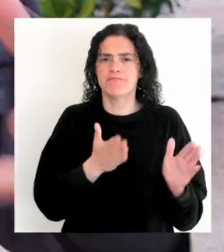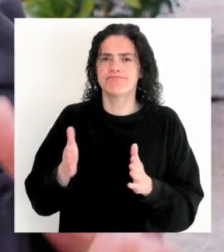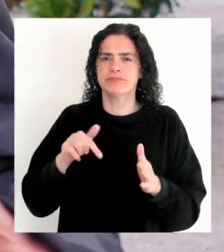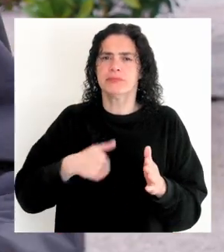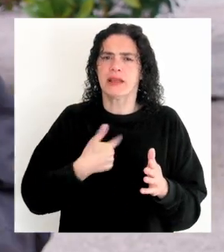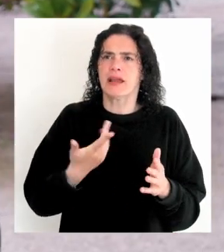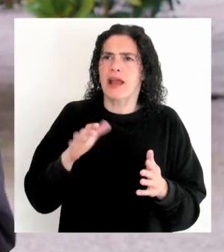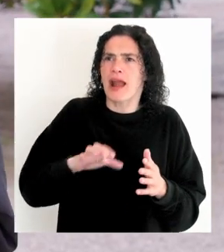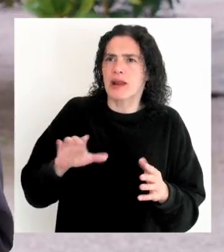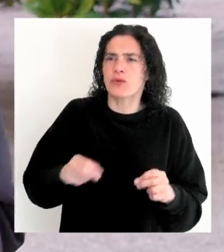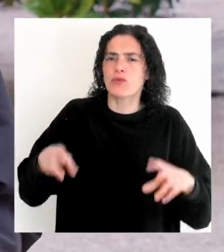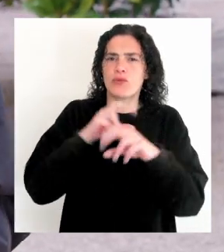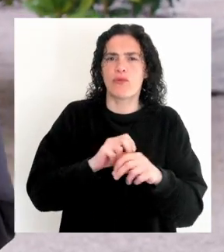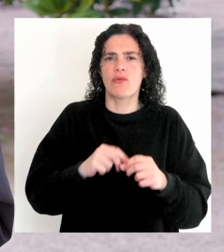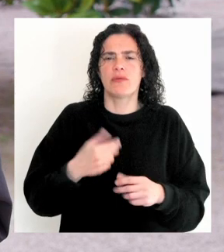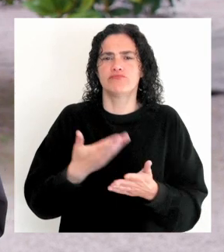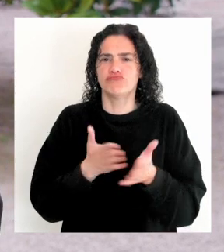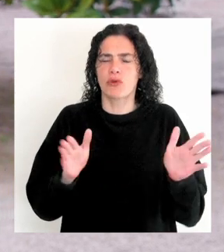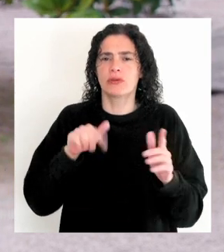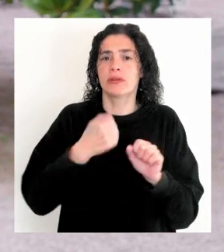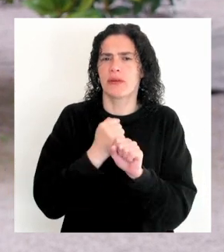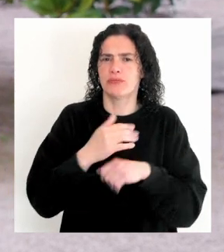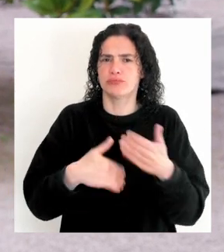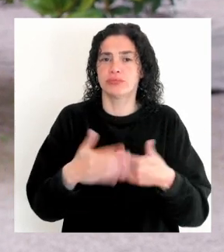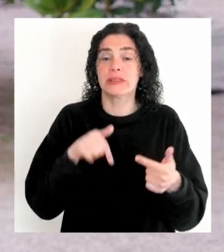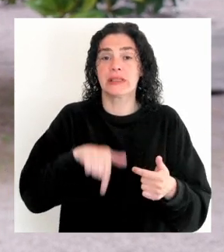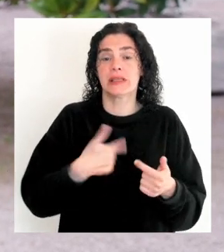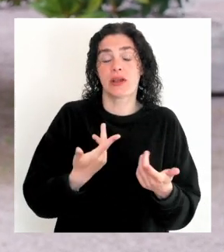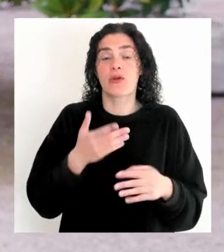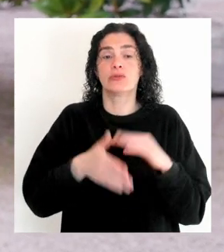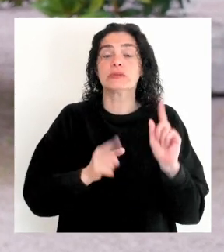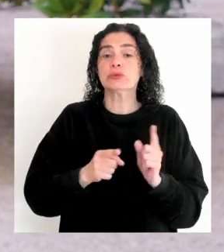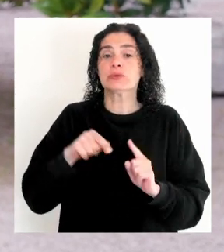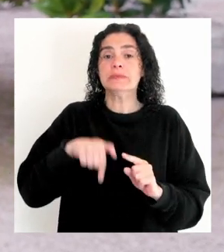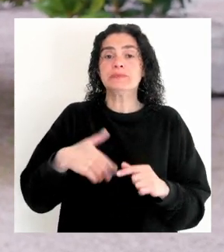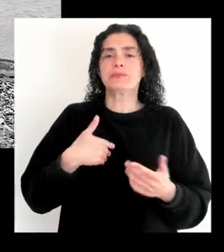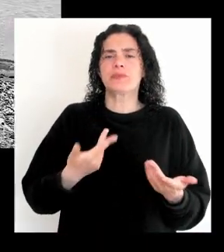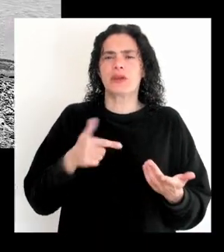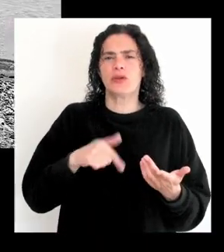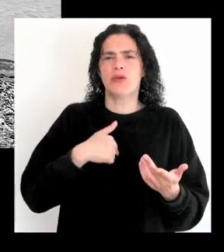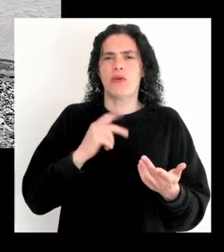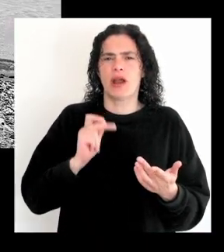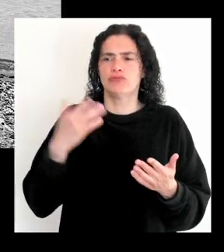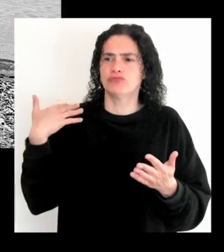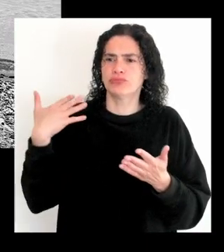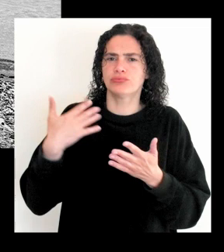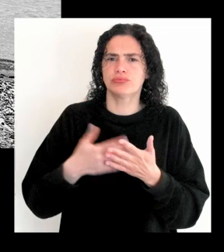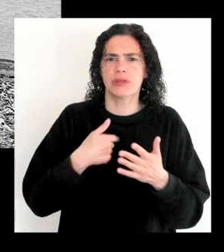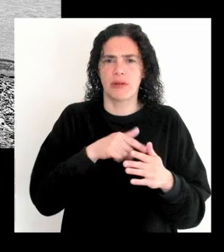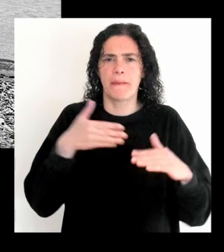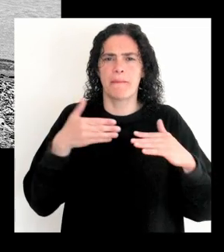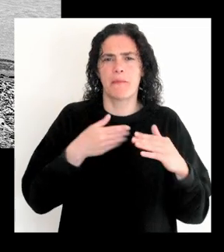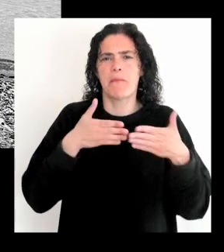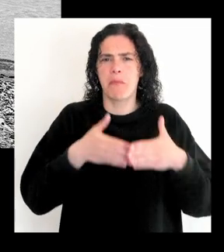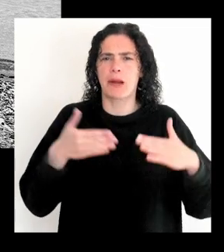new dimension is opened and the work has been taken further. Actually, what happens on this piece is that I've been for several years recording harbors